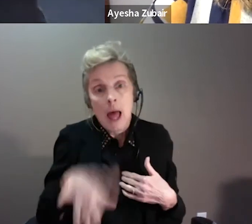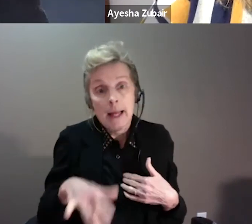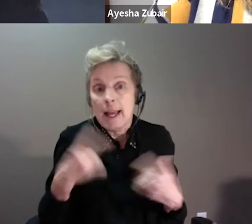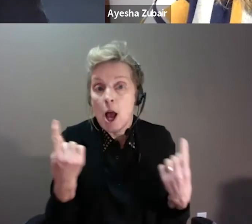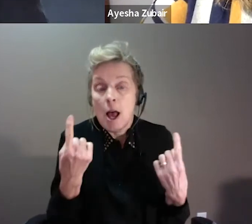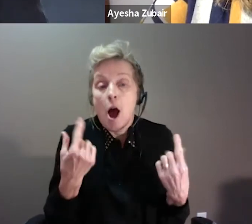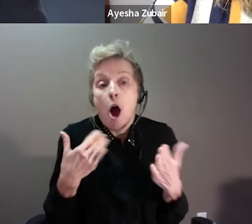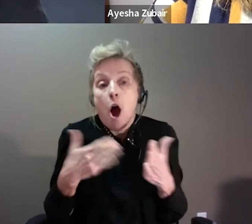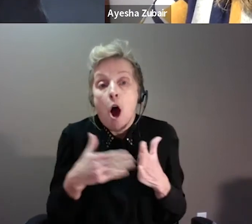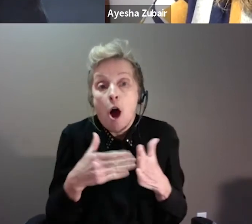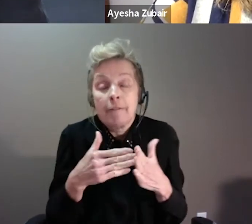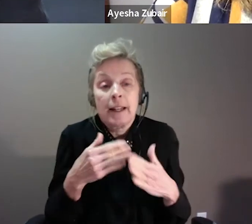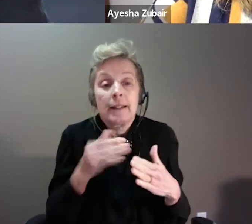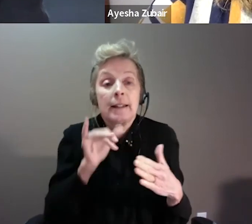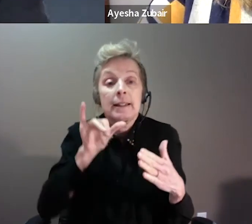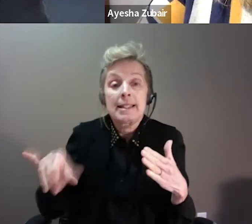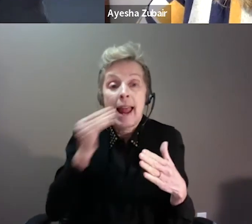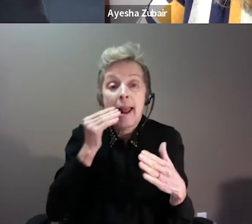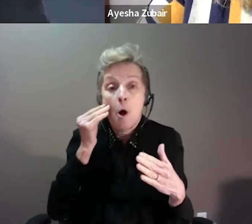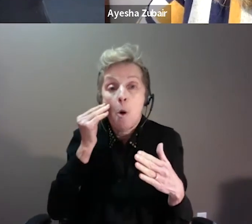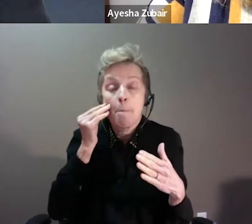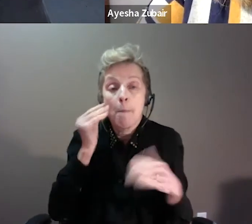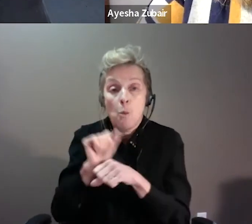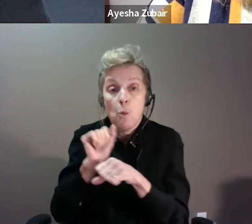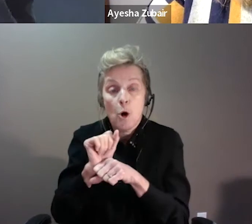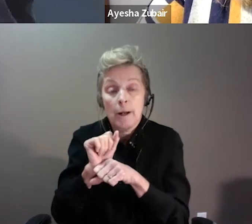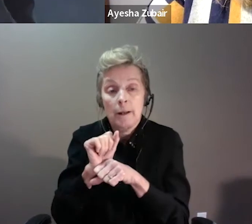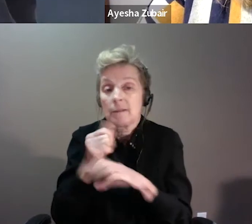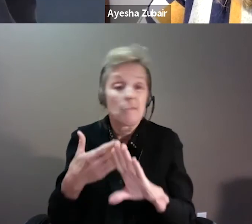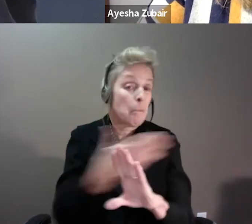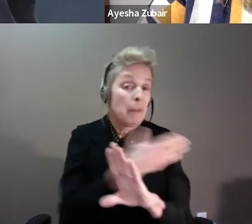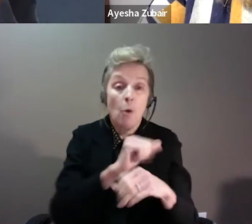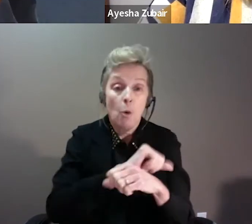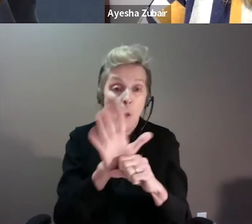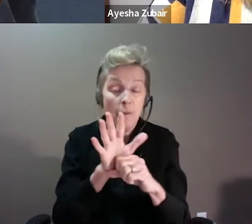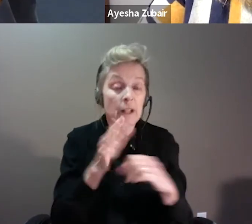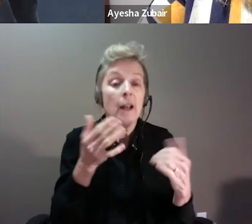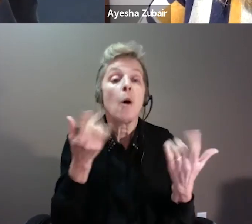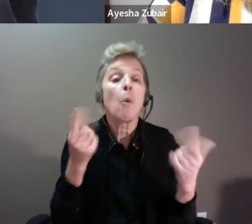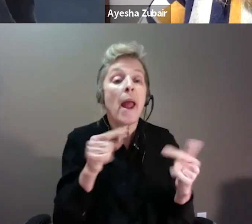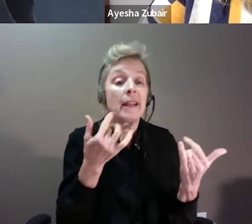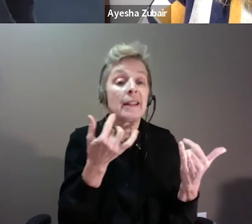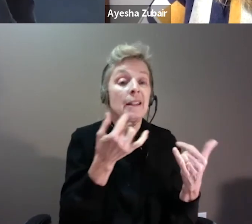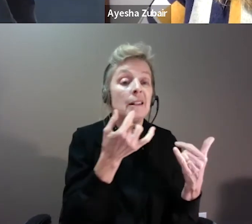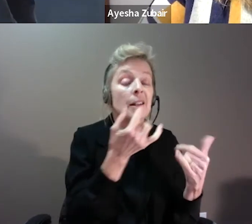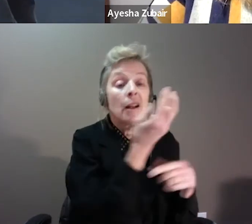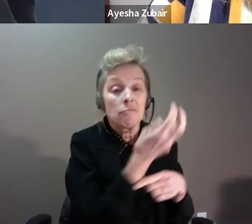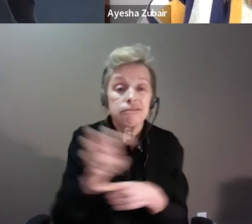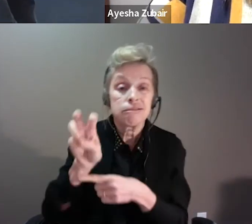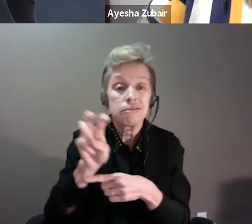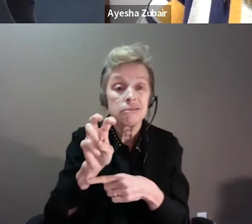Like I used to be able to work from home even before. So when we fully transitioned to virtual, I was like, yeah, I can do this. I know how to do